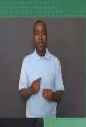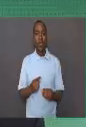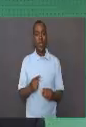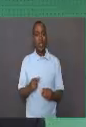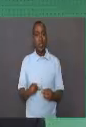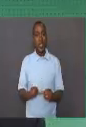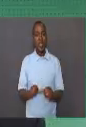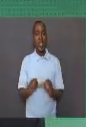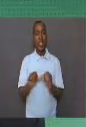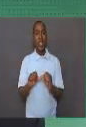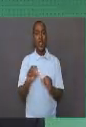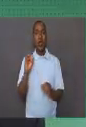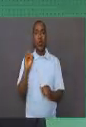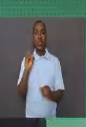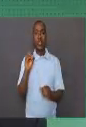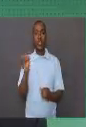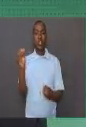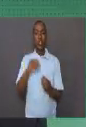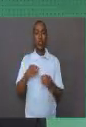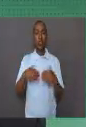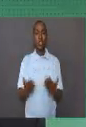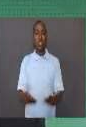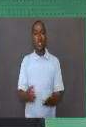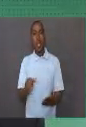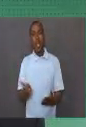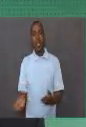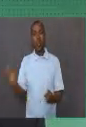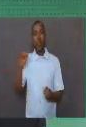of oxygen. They also need